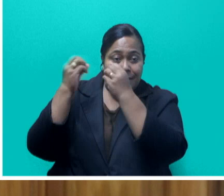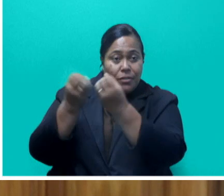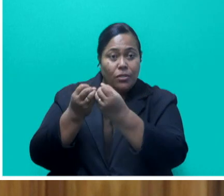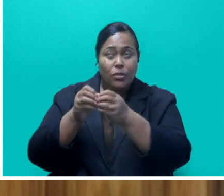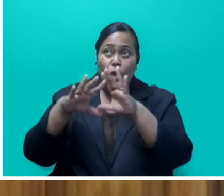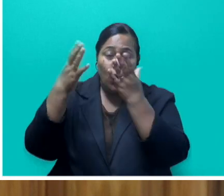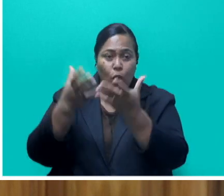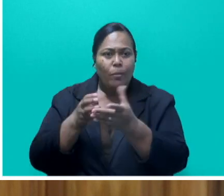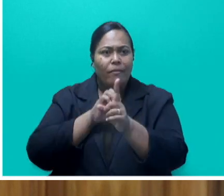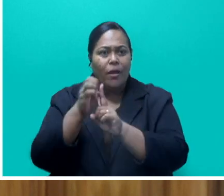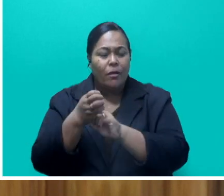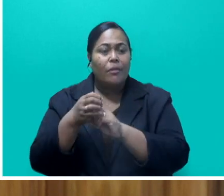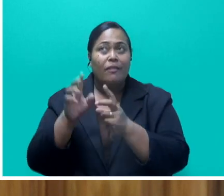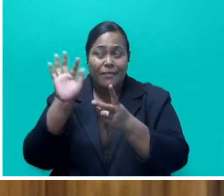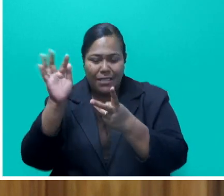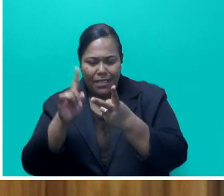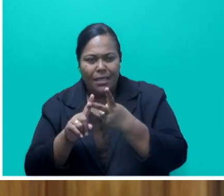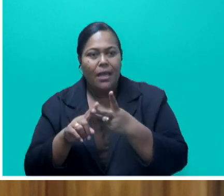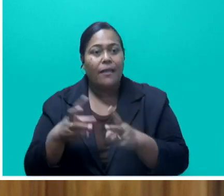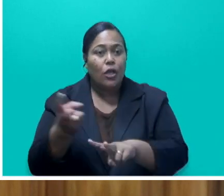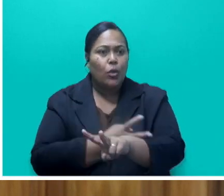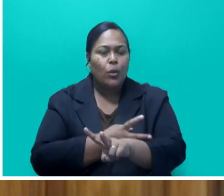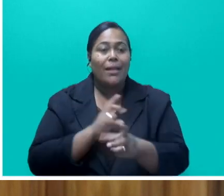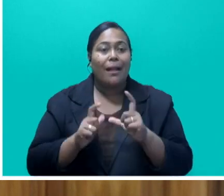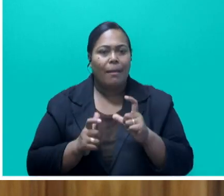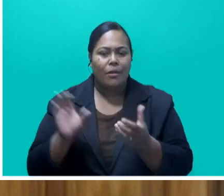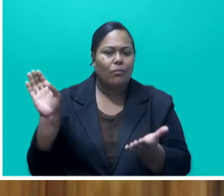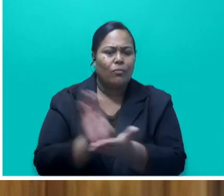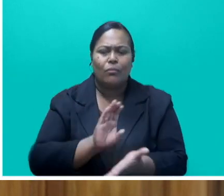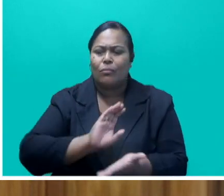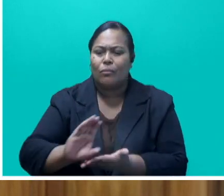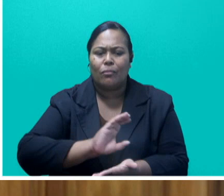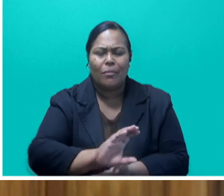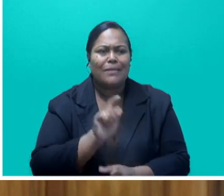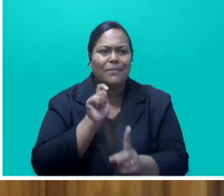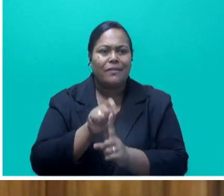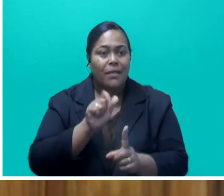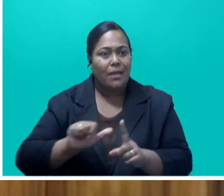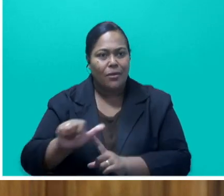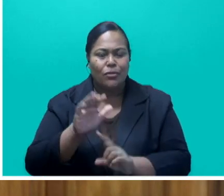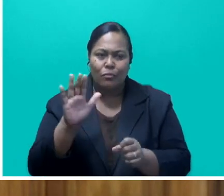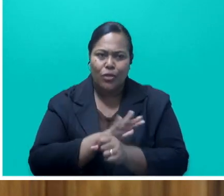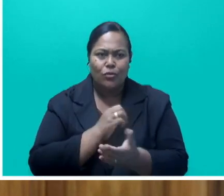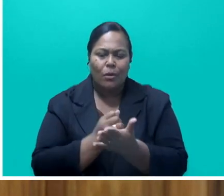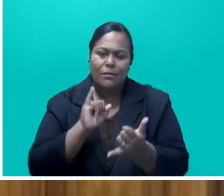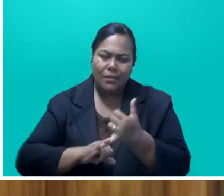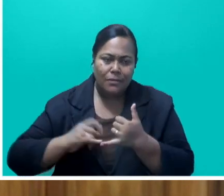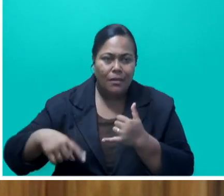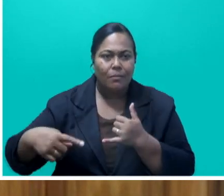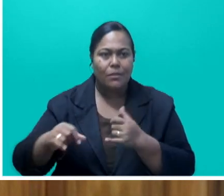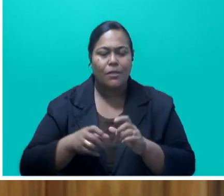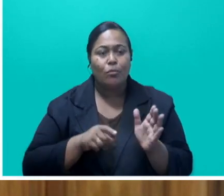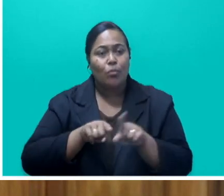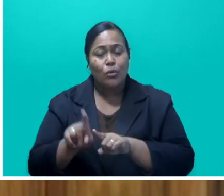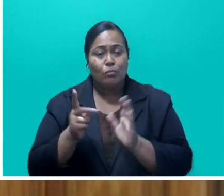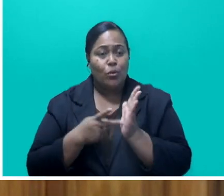Environment Facility and the Green Climate Fund, to specific areas to ensure sustainability. There are a lot of projects in the past which are